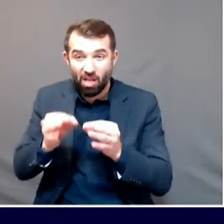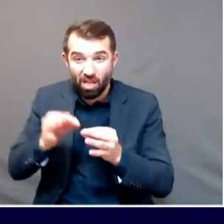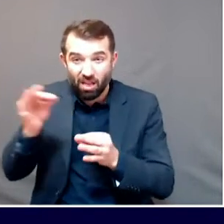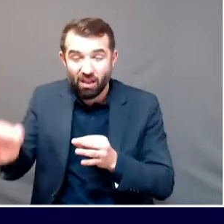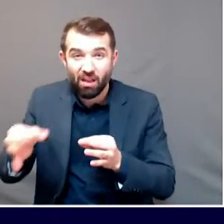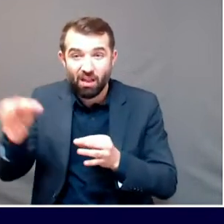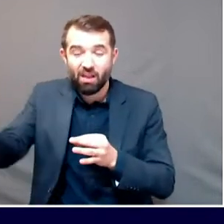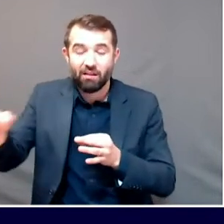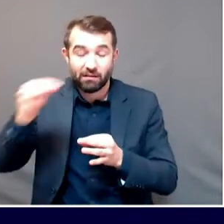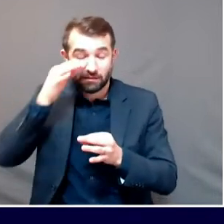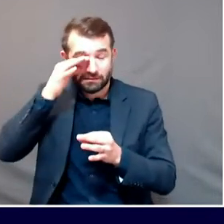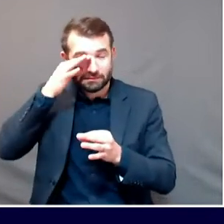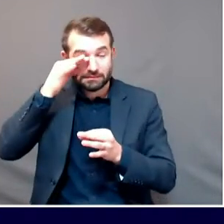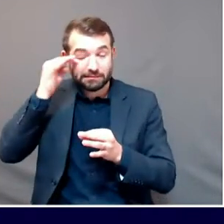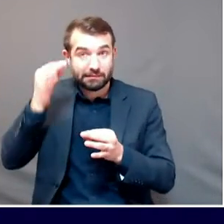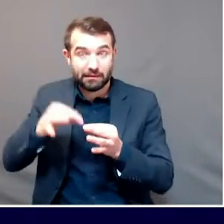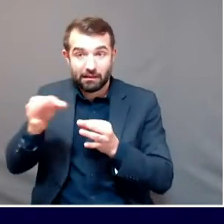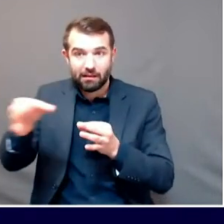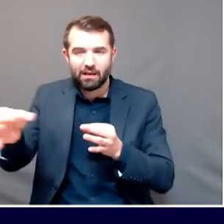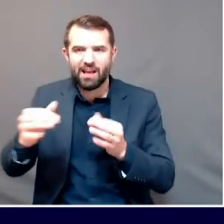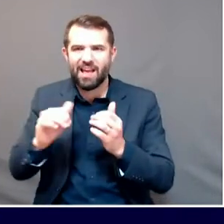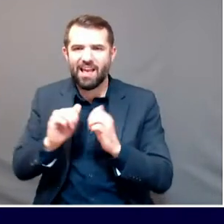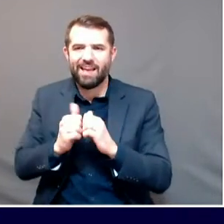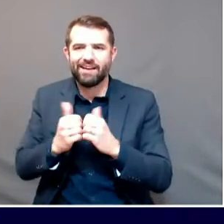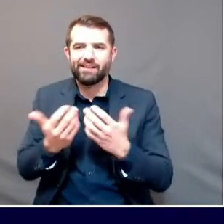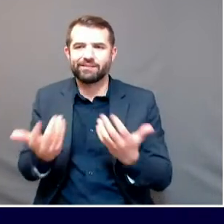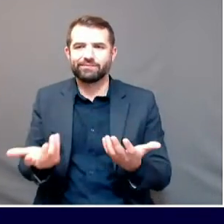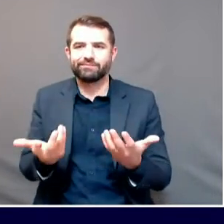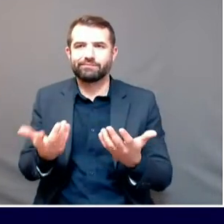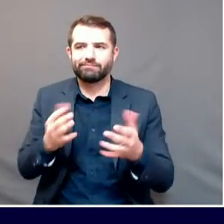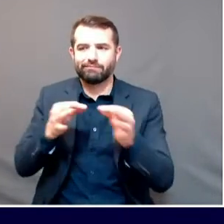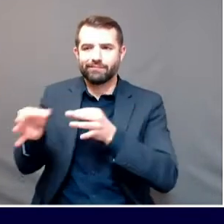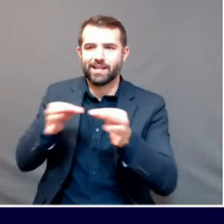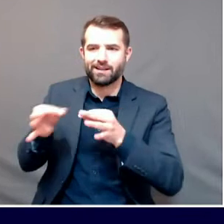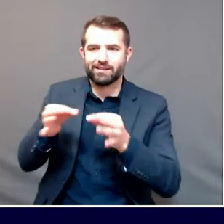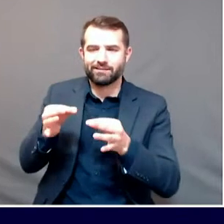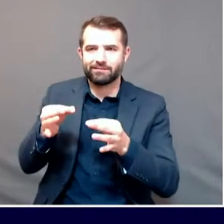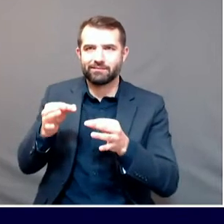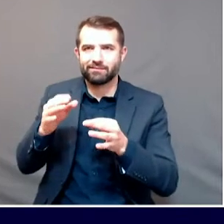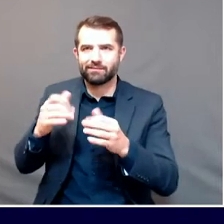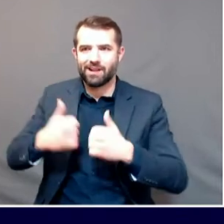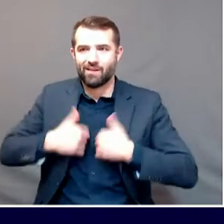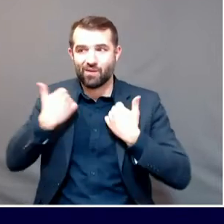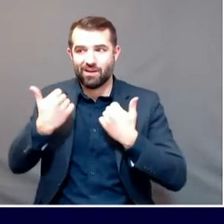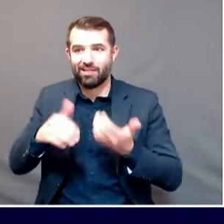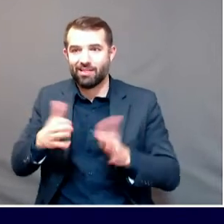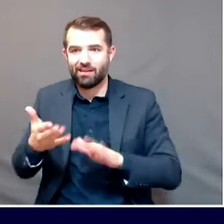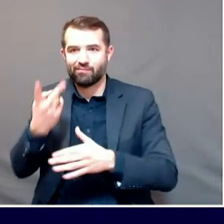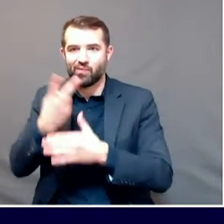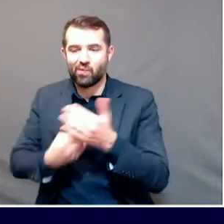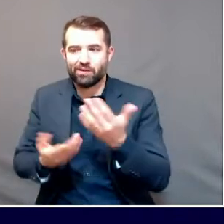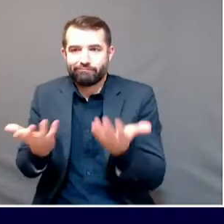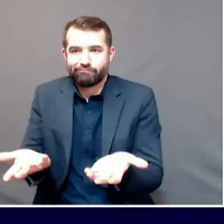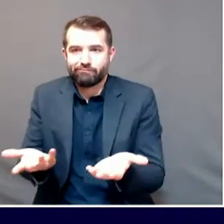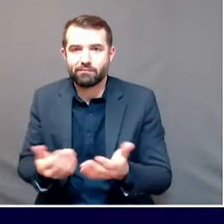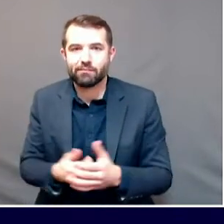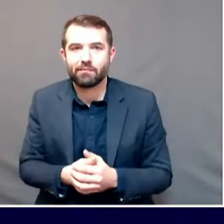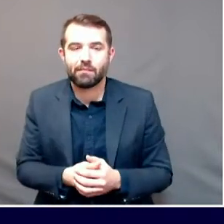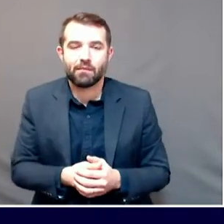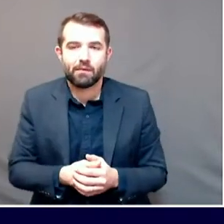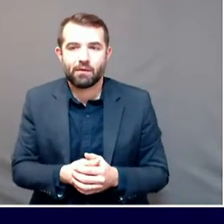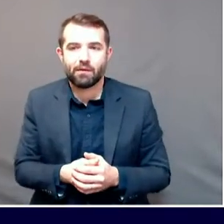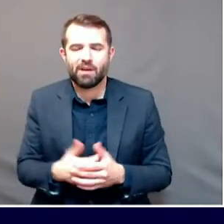for a vaccine could literally mean life or death? It's deeply concerning. We share that concern. There's no question about